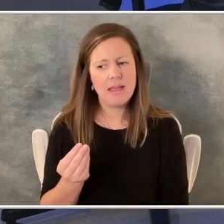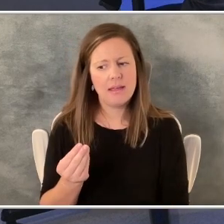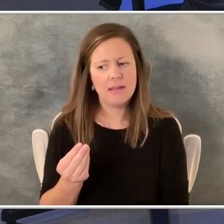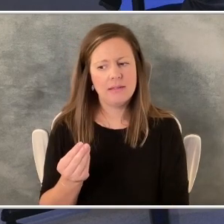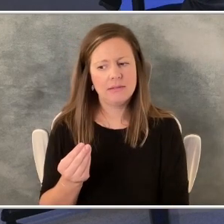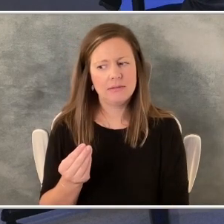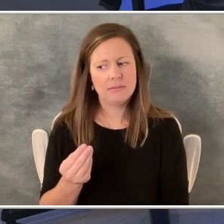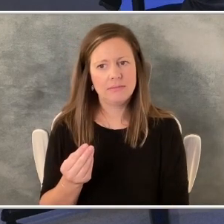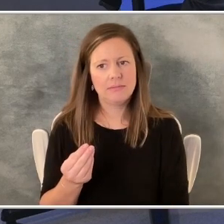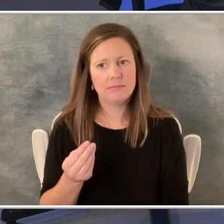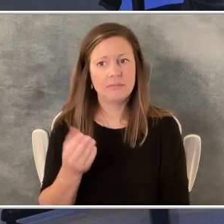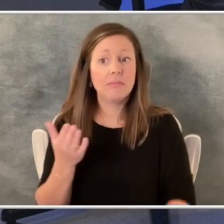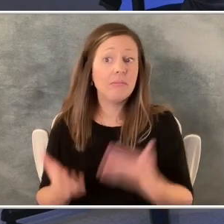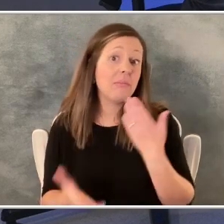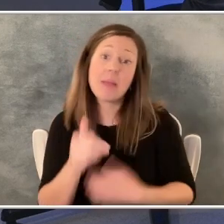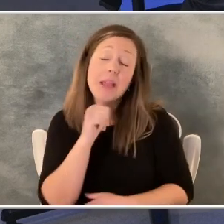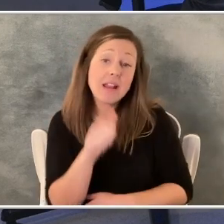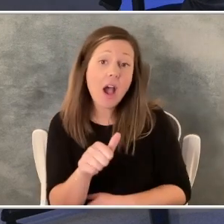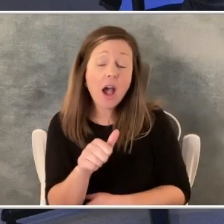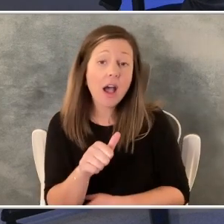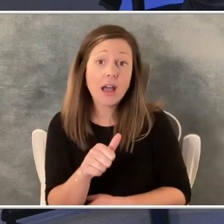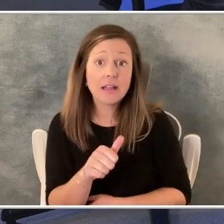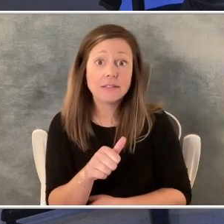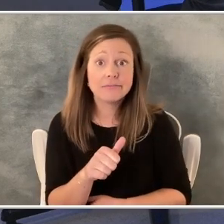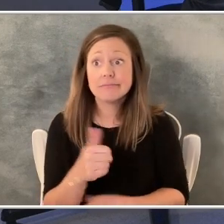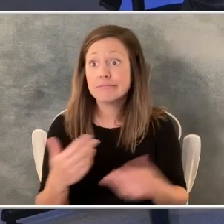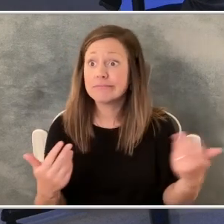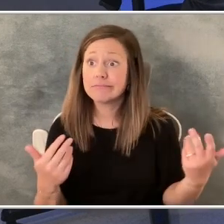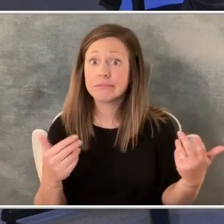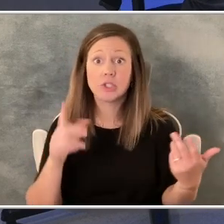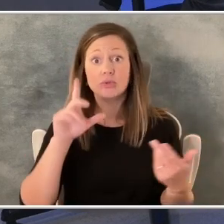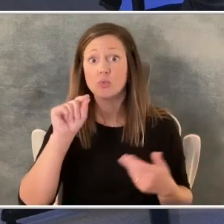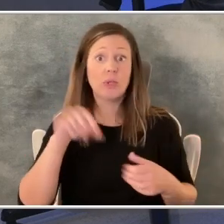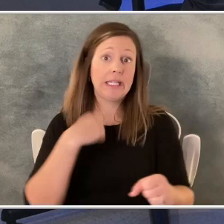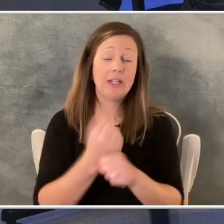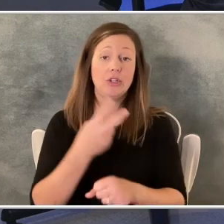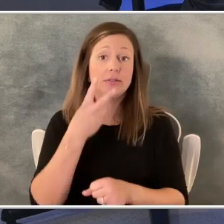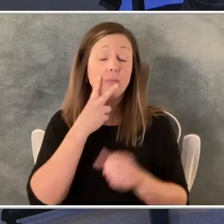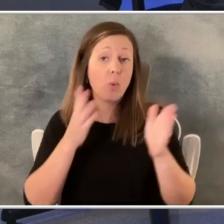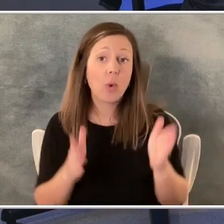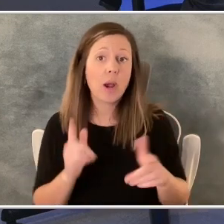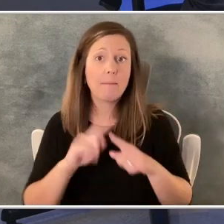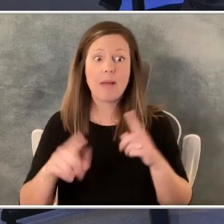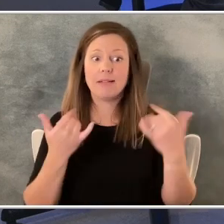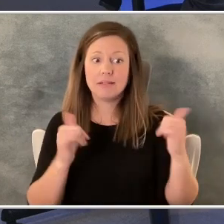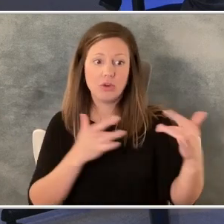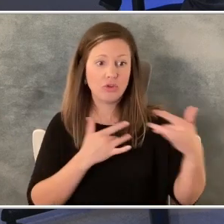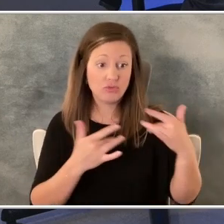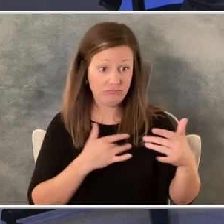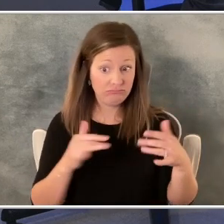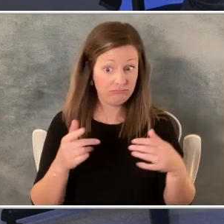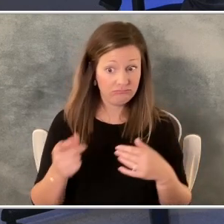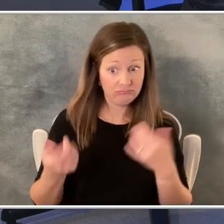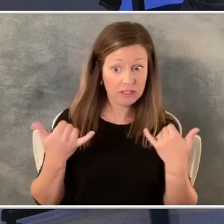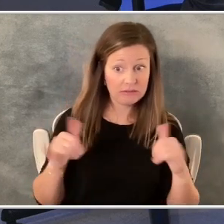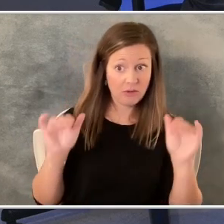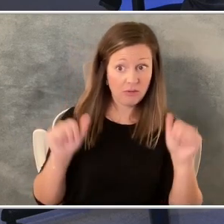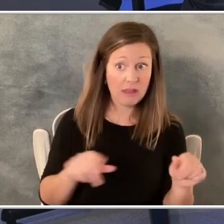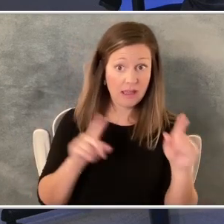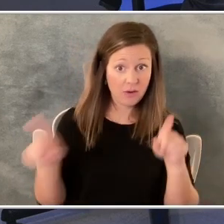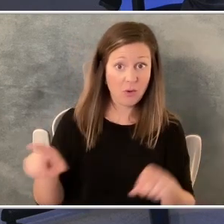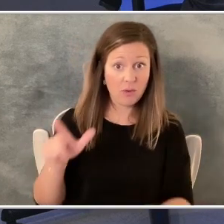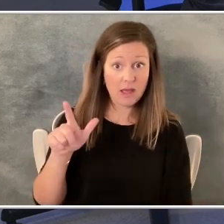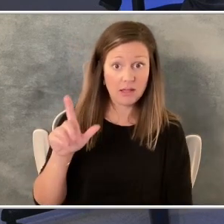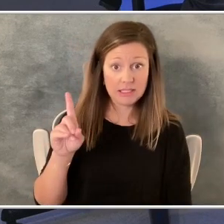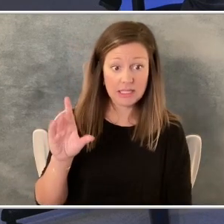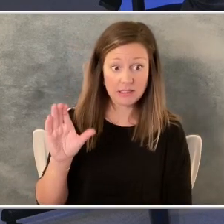at 20, maybe they don't have 20-pack years, but they're concerned. Can they still get the low-dose screening? Is it something you could